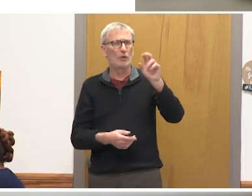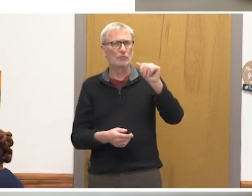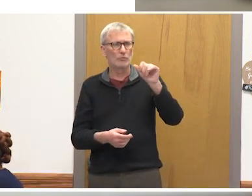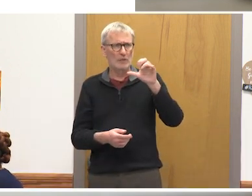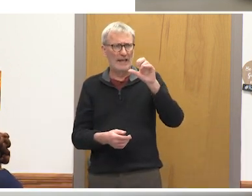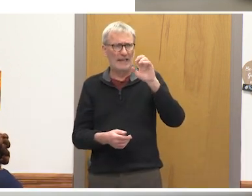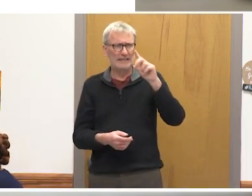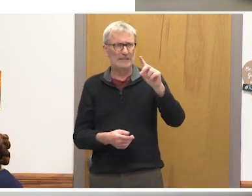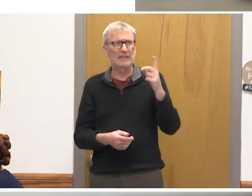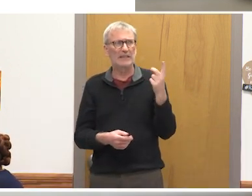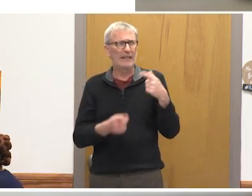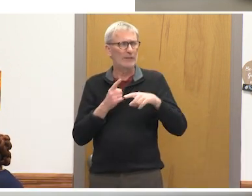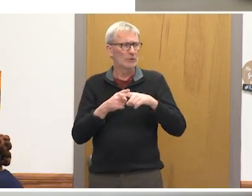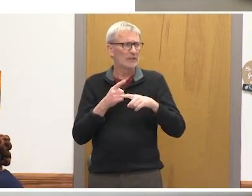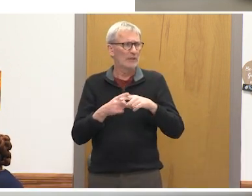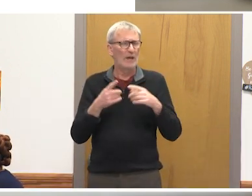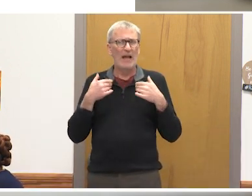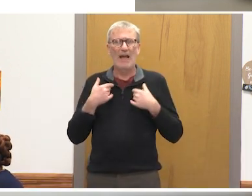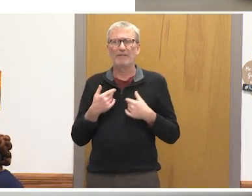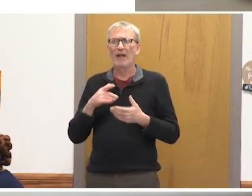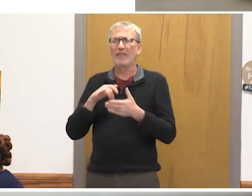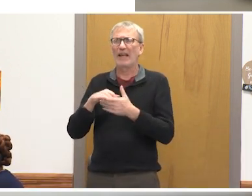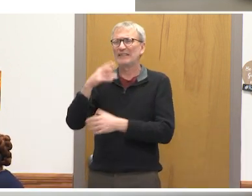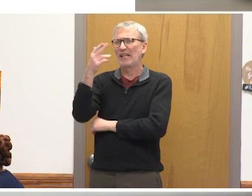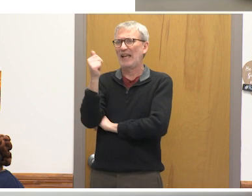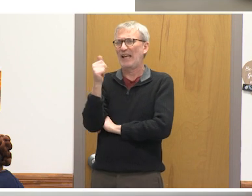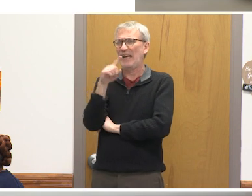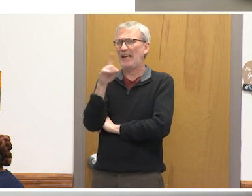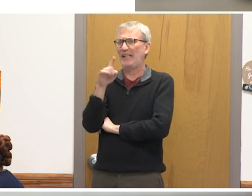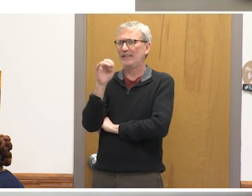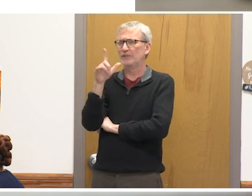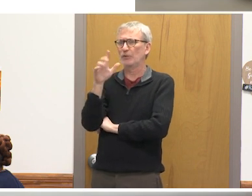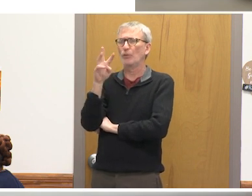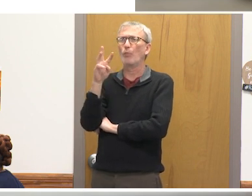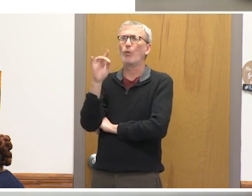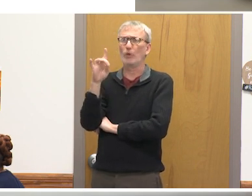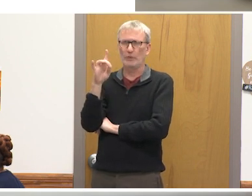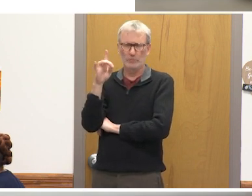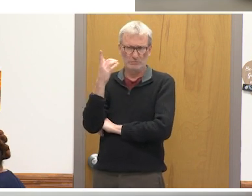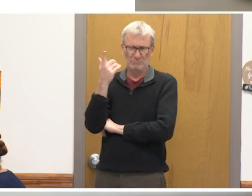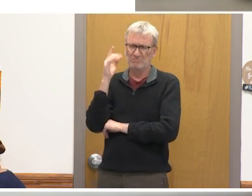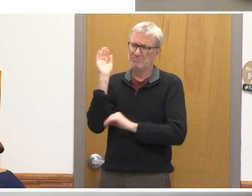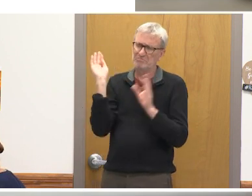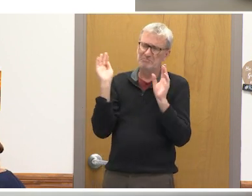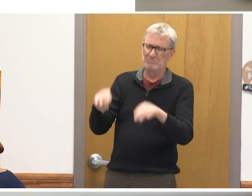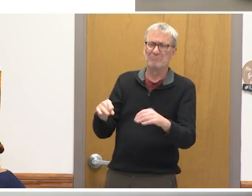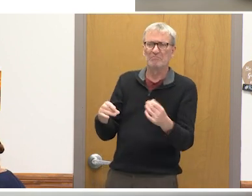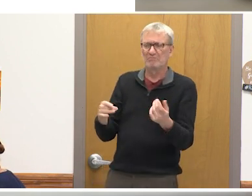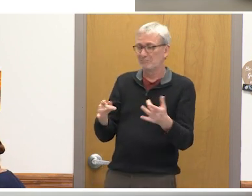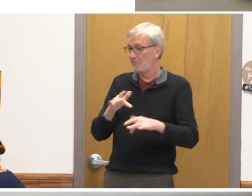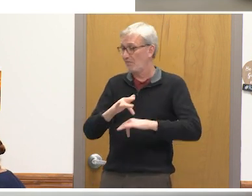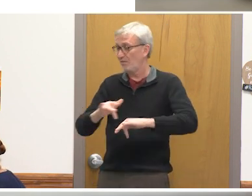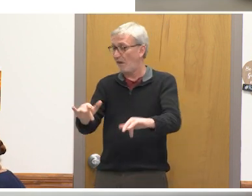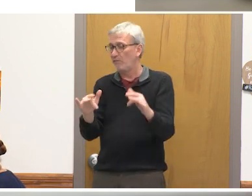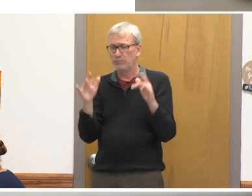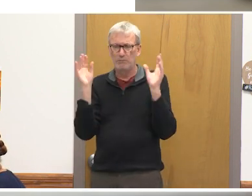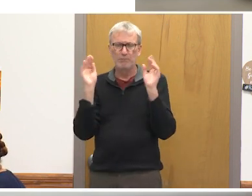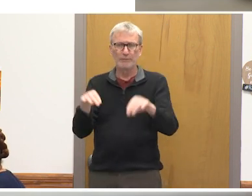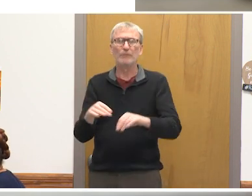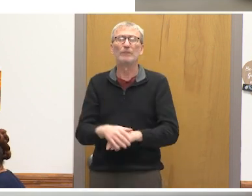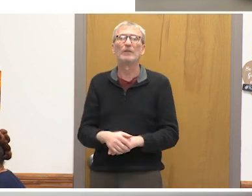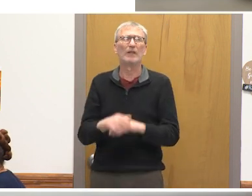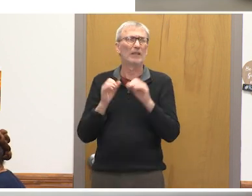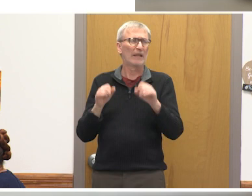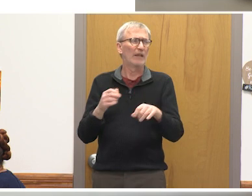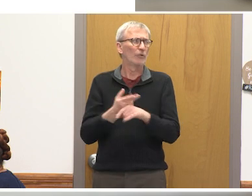actually exists in the city of Pittsburgh. It is in Hazelwood Green. That was basically built from scratch, but we can sort of use those